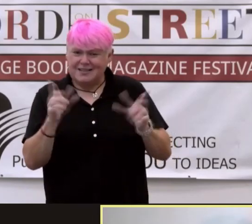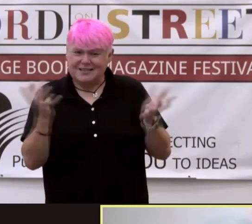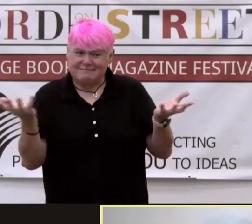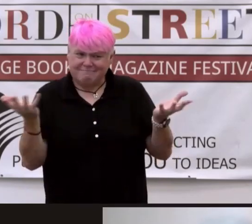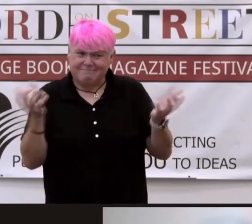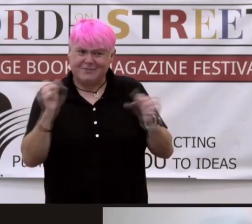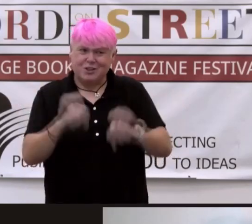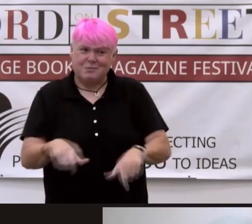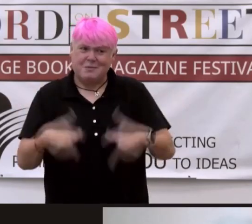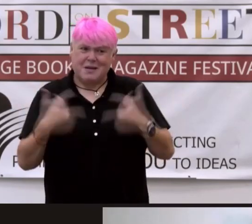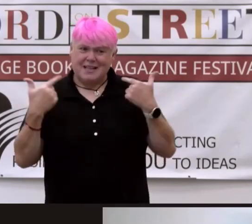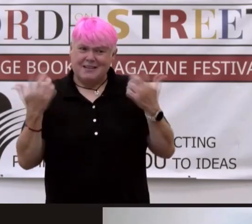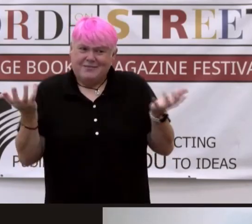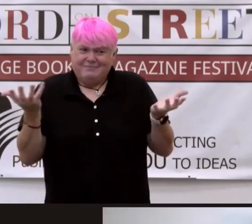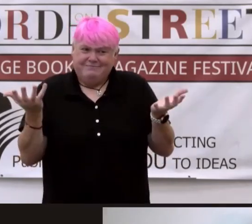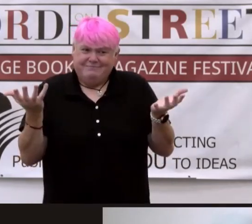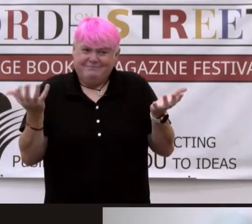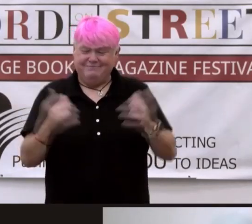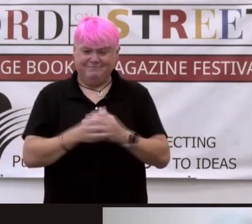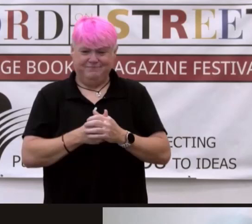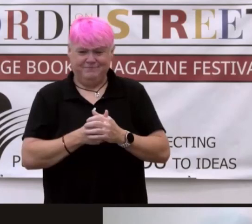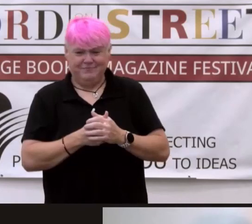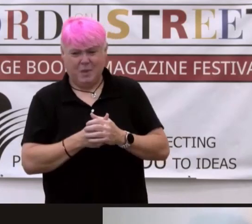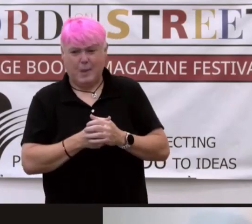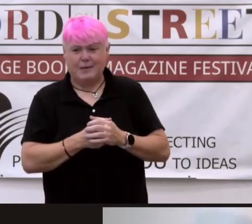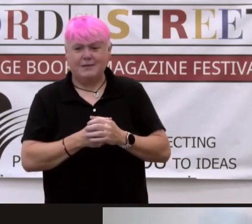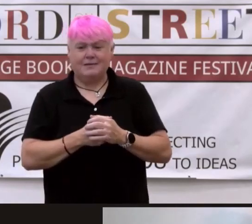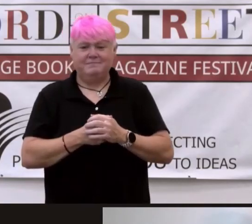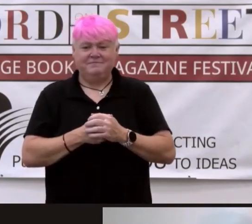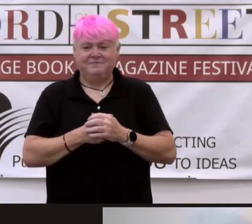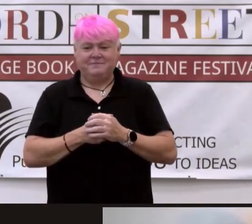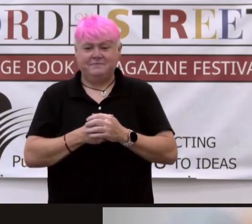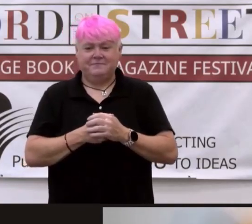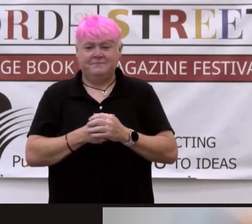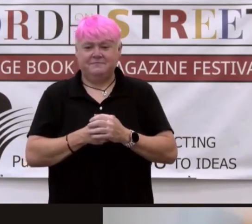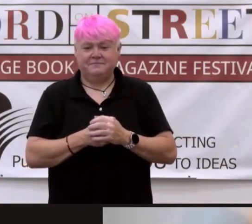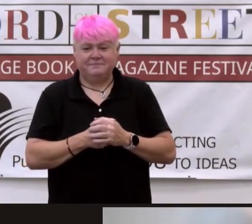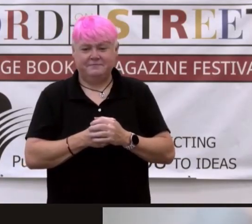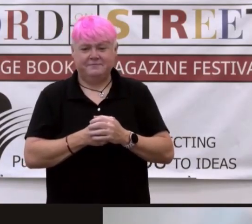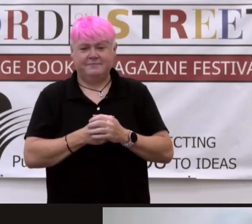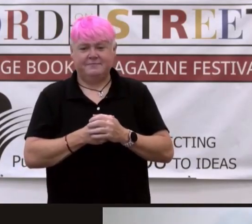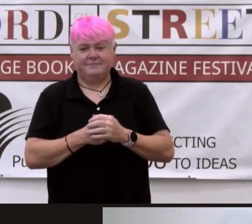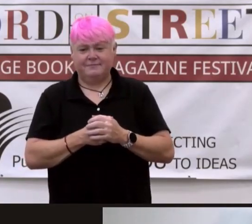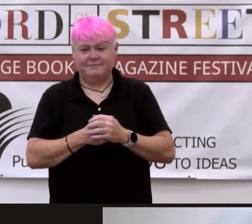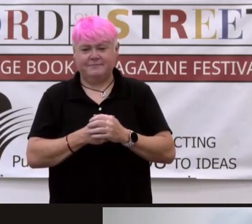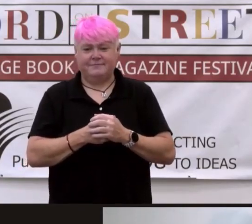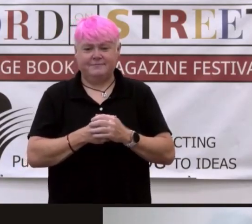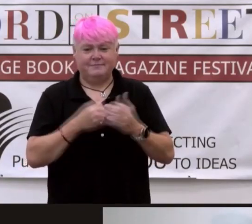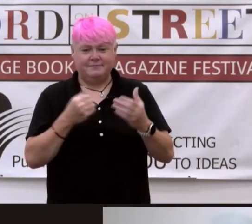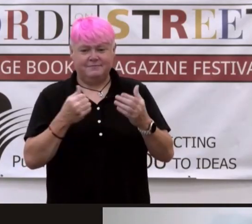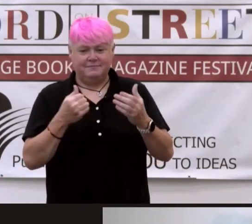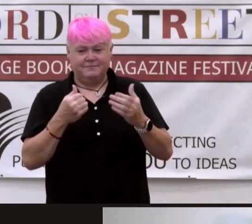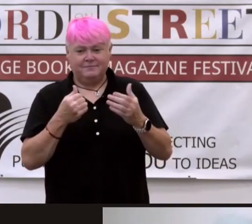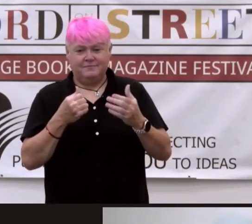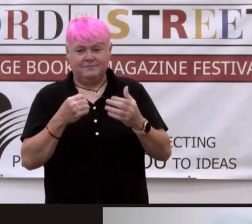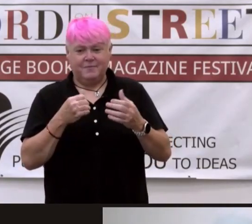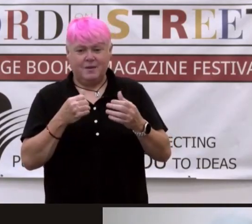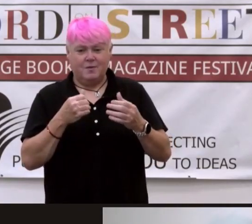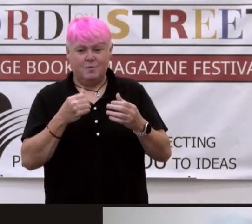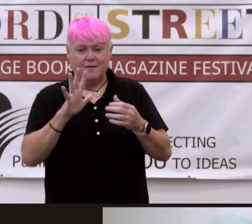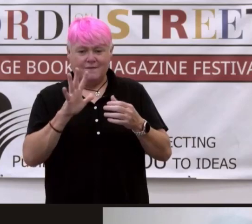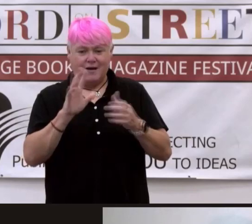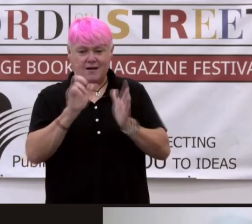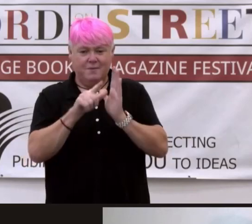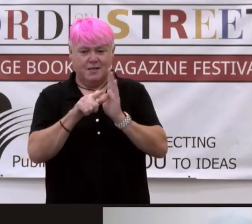It was something. It was something. There we go. All right. Well, with 5 minutes to go, I'm